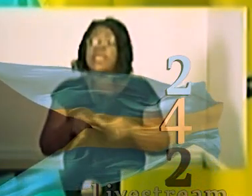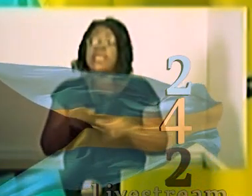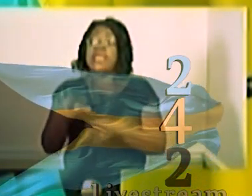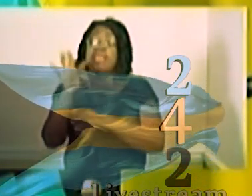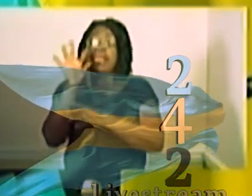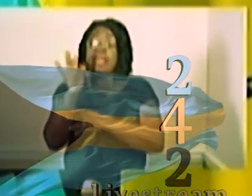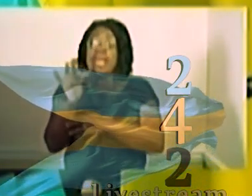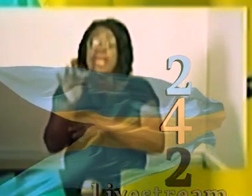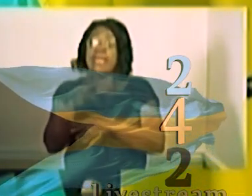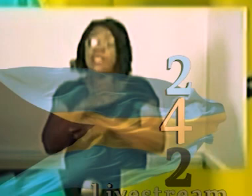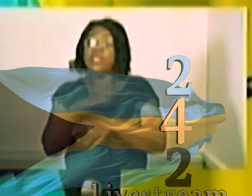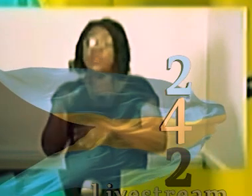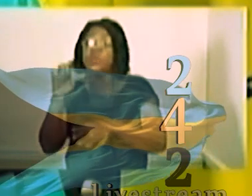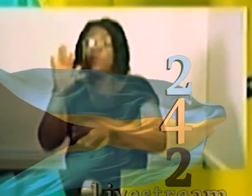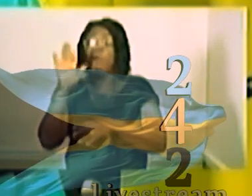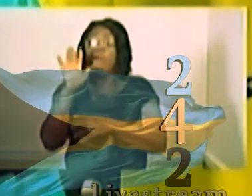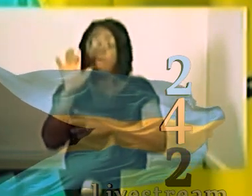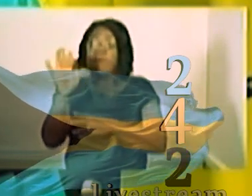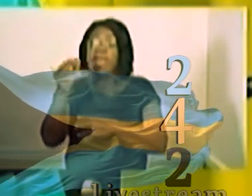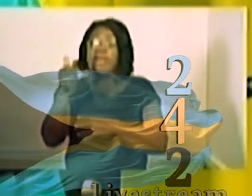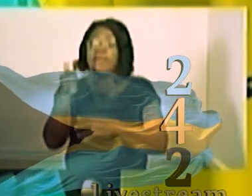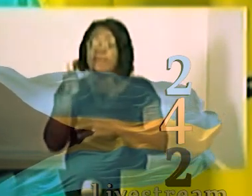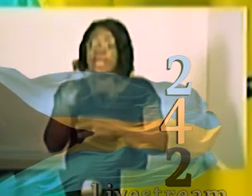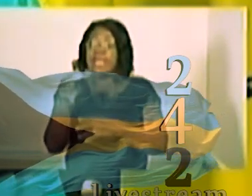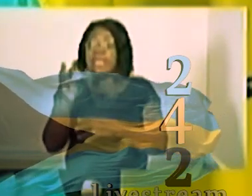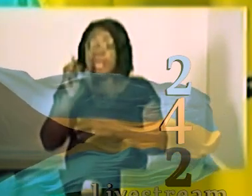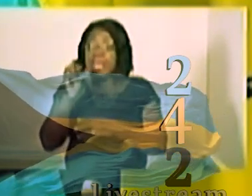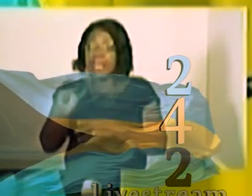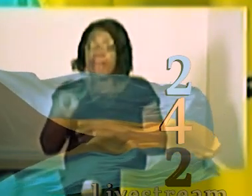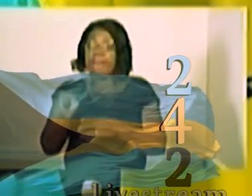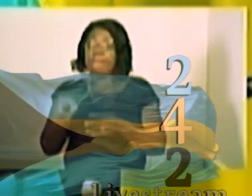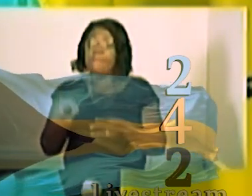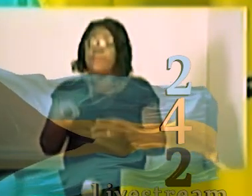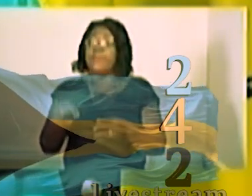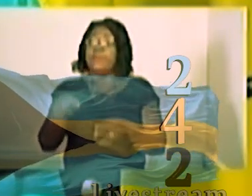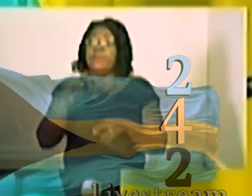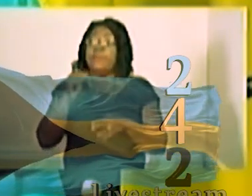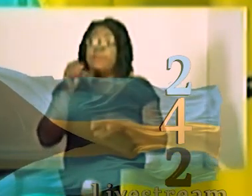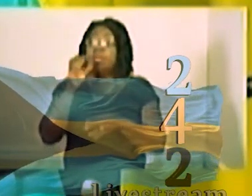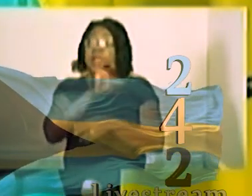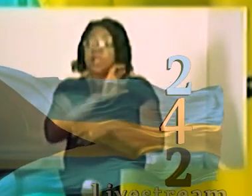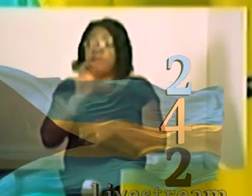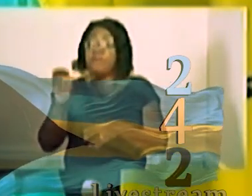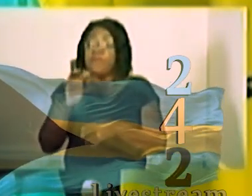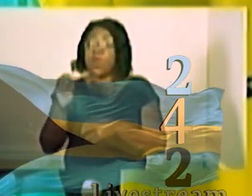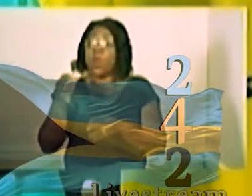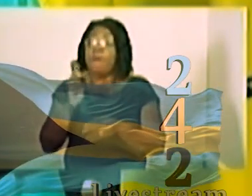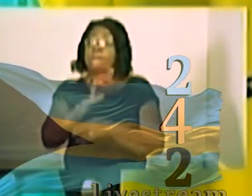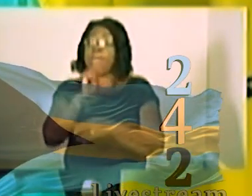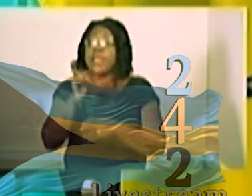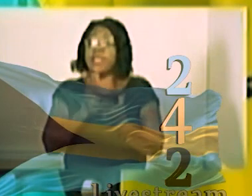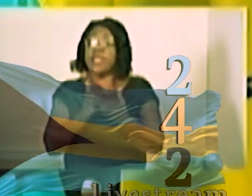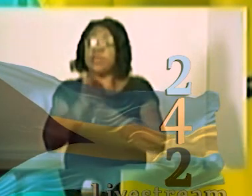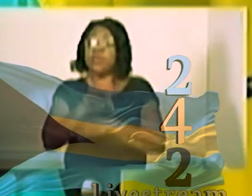9 p.m. to 5 a.m. curfew Monday to Sunday for a period of